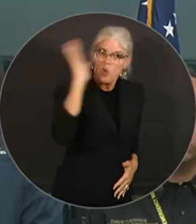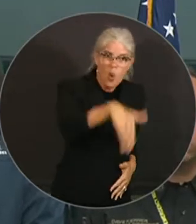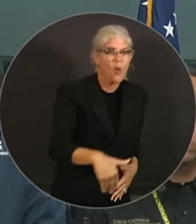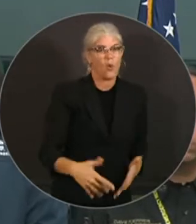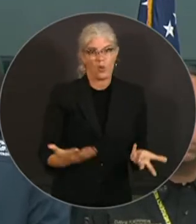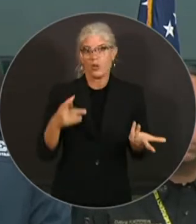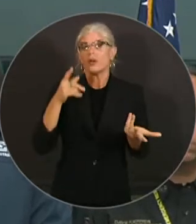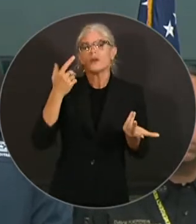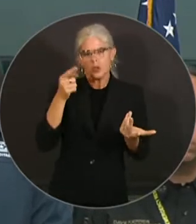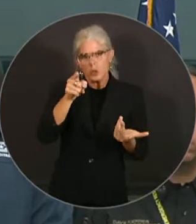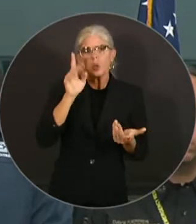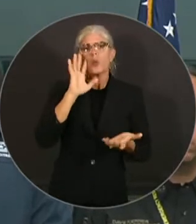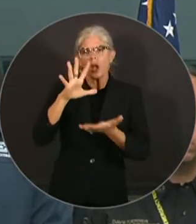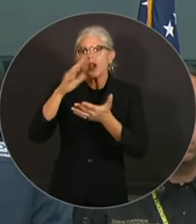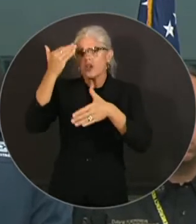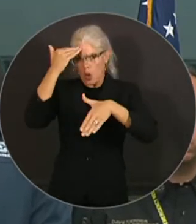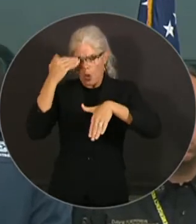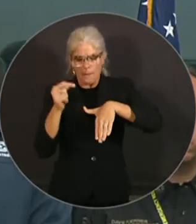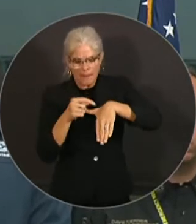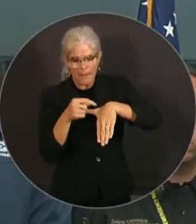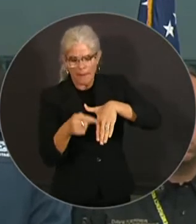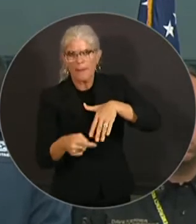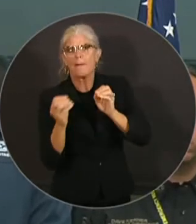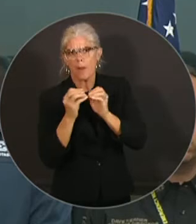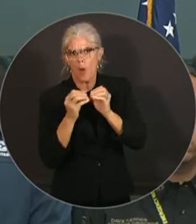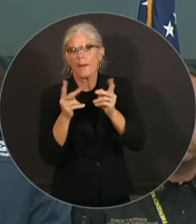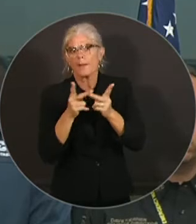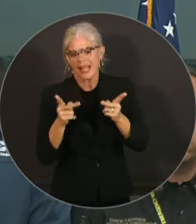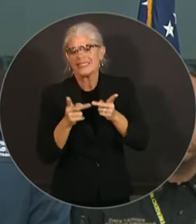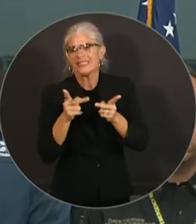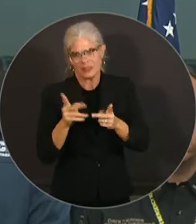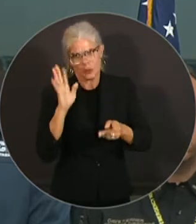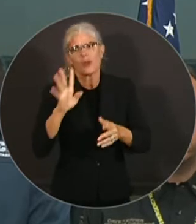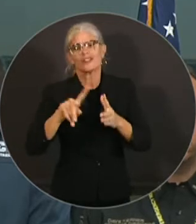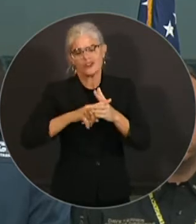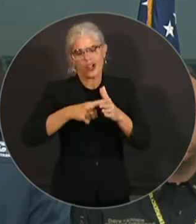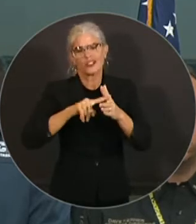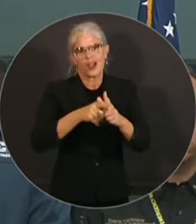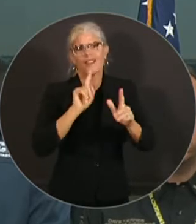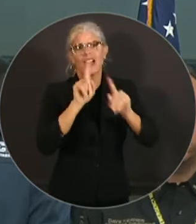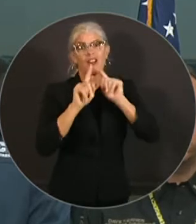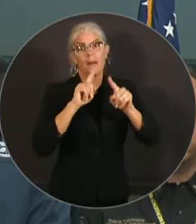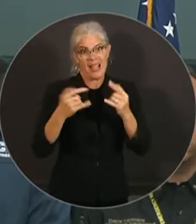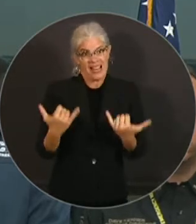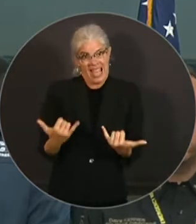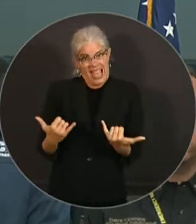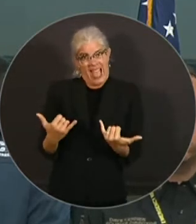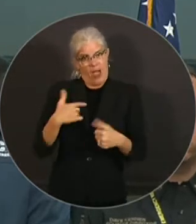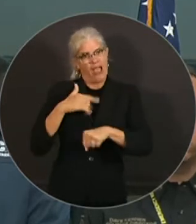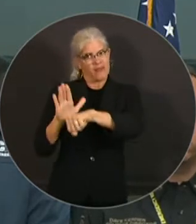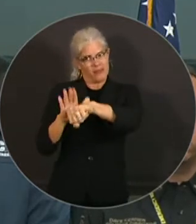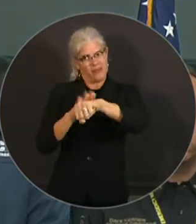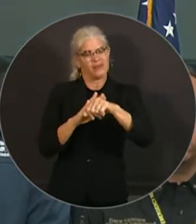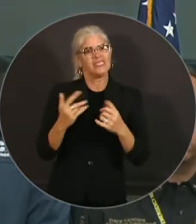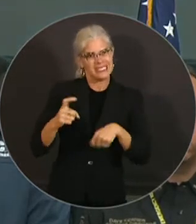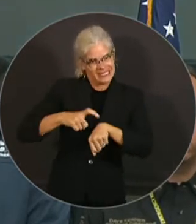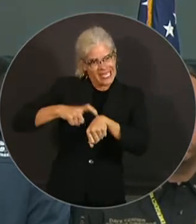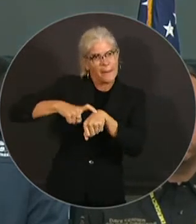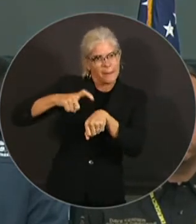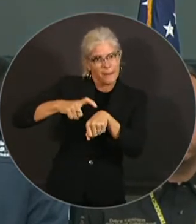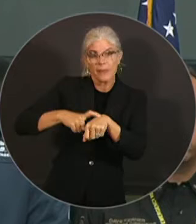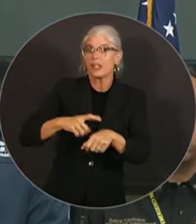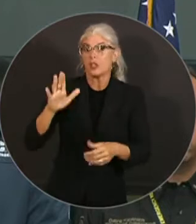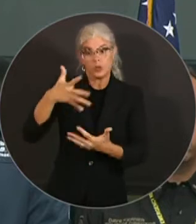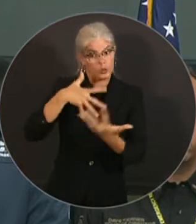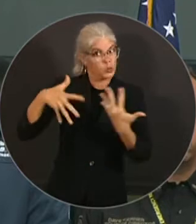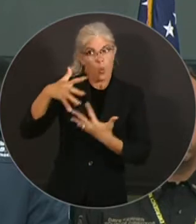be coming in areas that have not yet done that. Now's the time to do it. Storm's not going to hit today. Storm's not going to